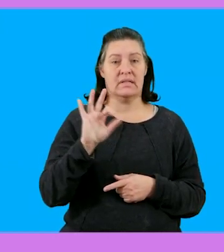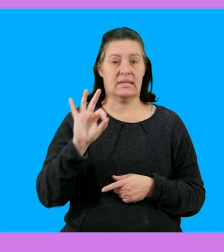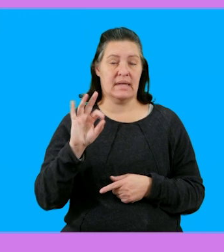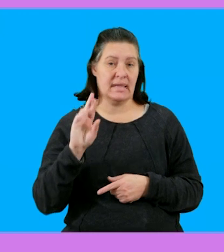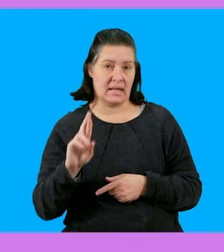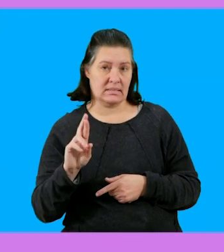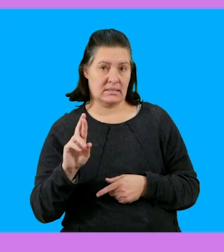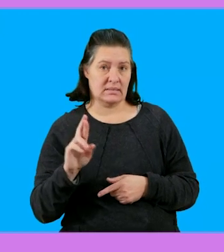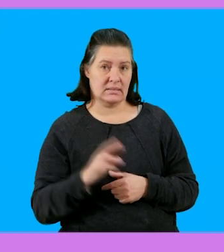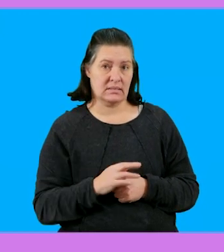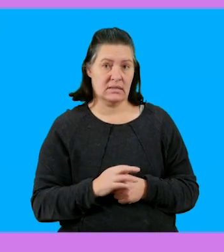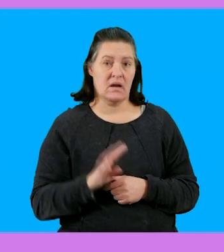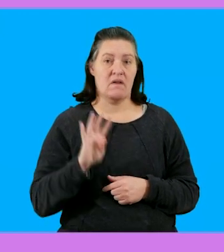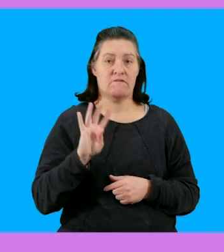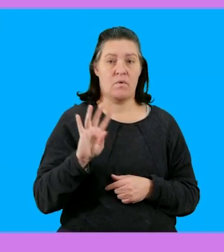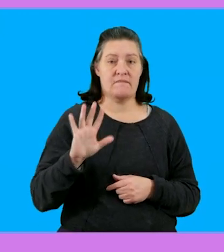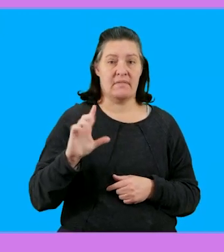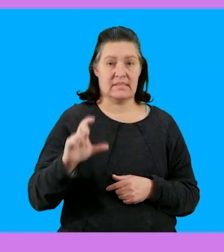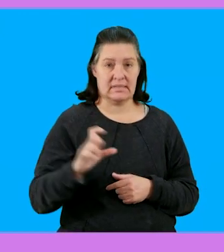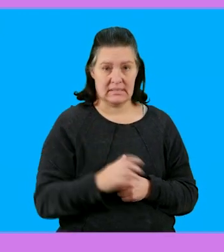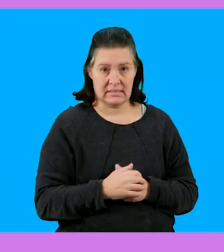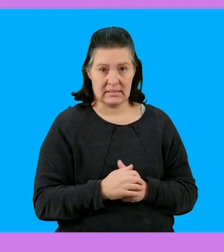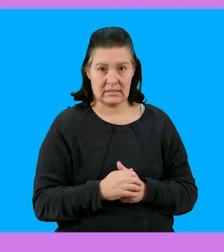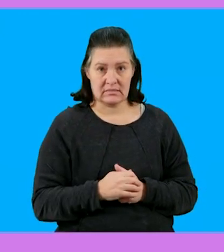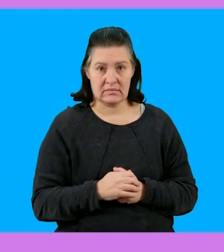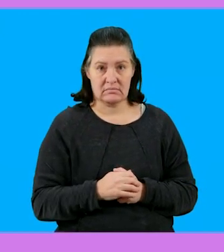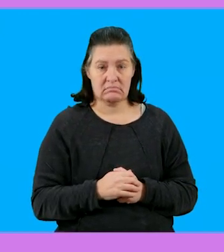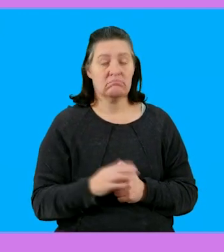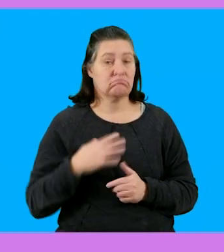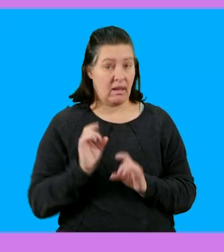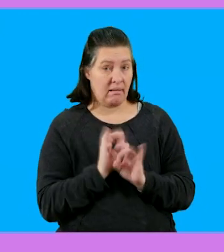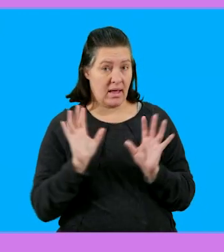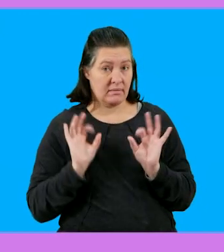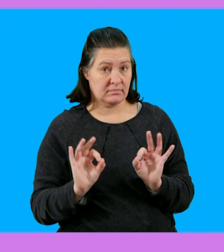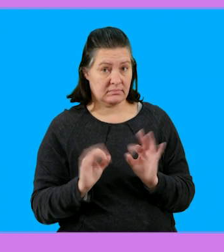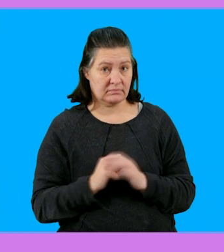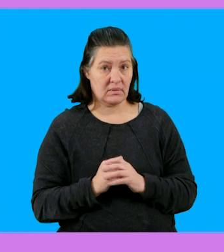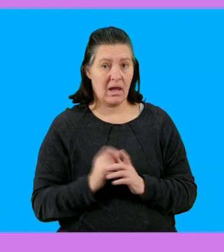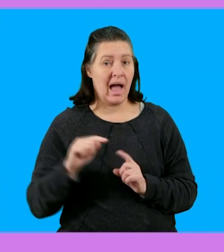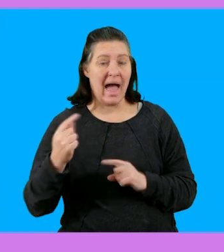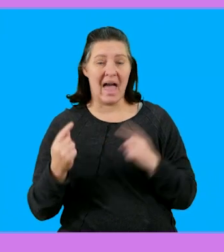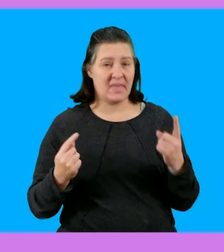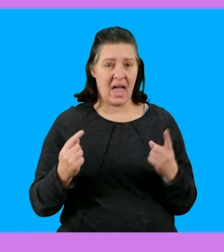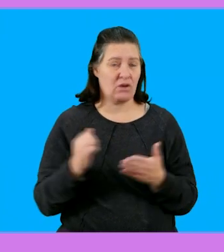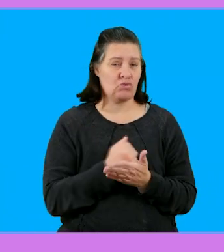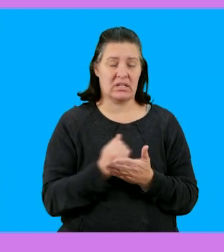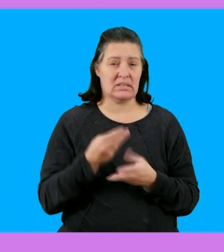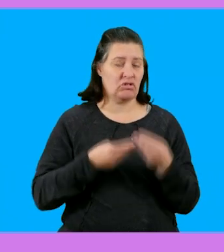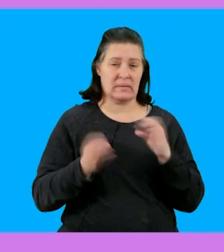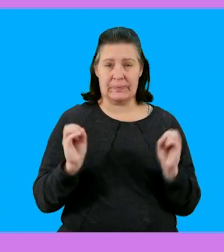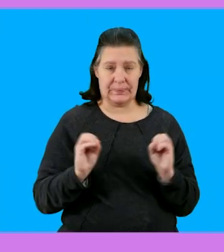453 Rand and 45 cents. Guys, I guess that's also clear, right? No other credit